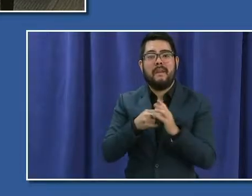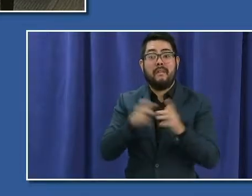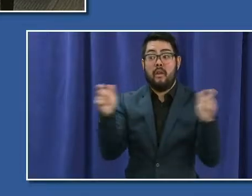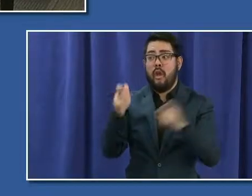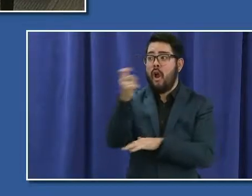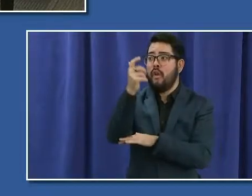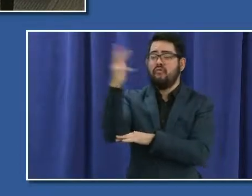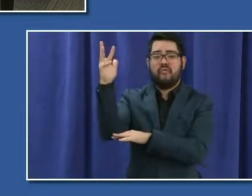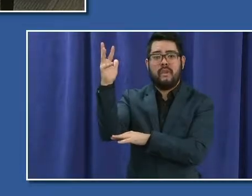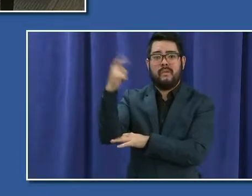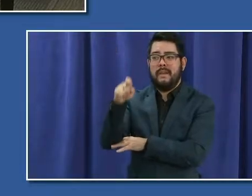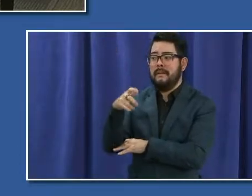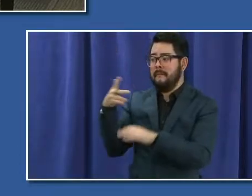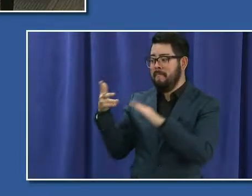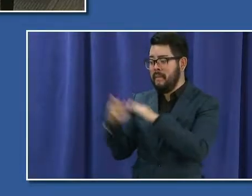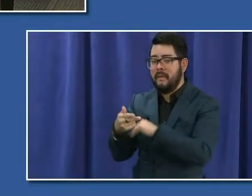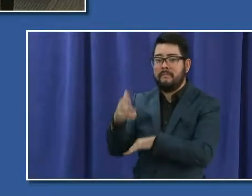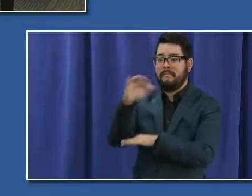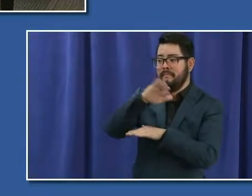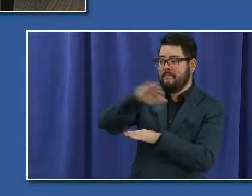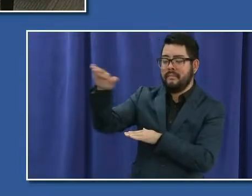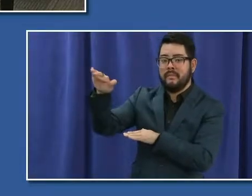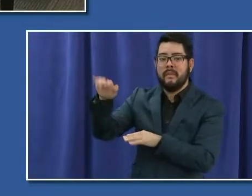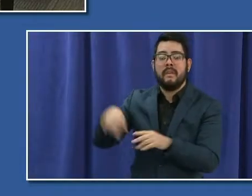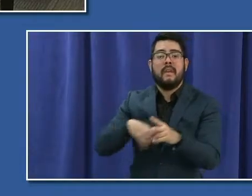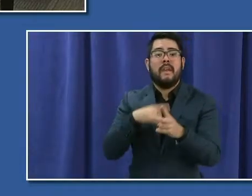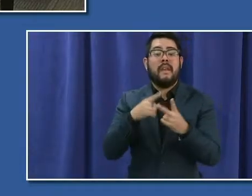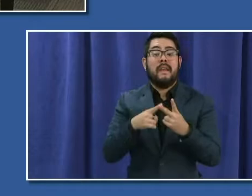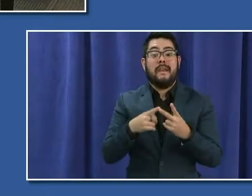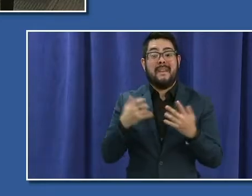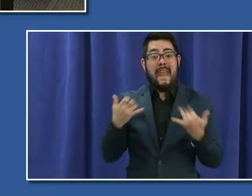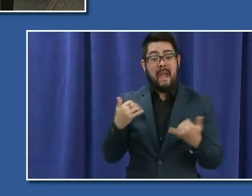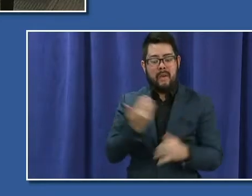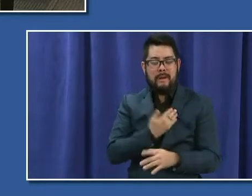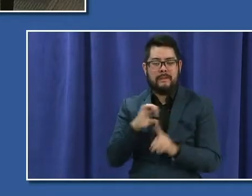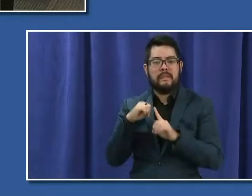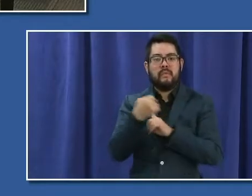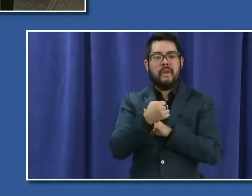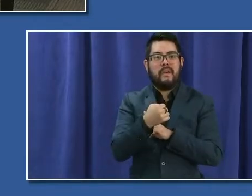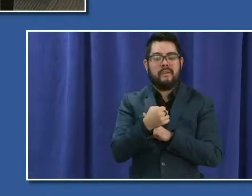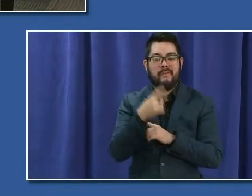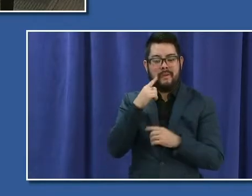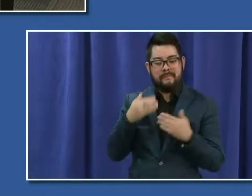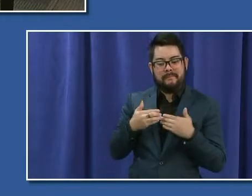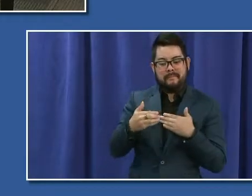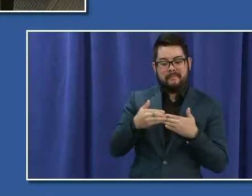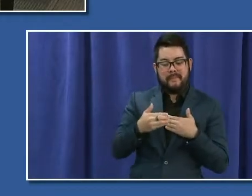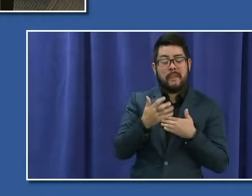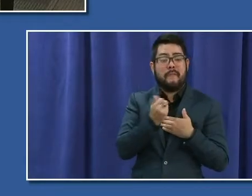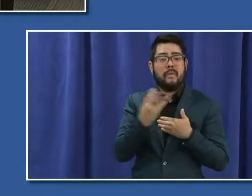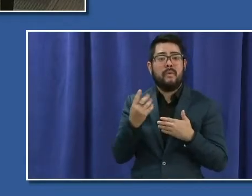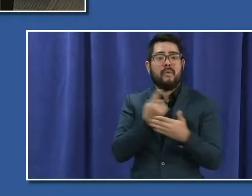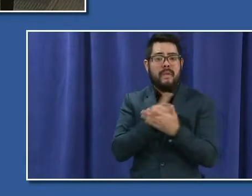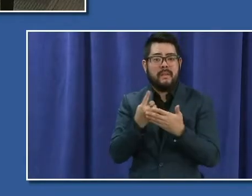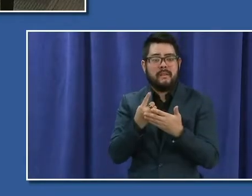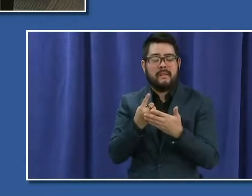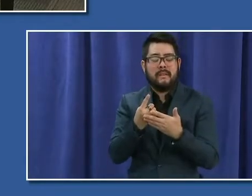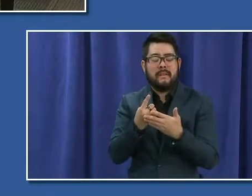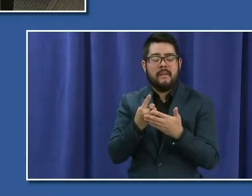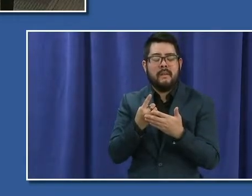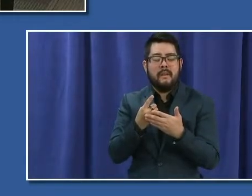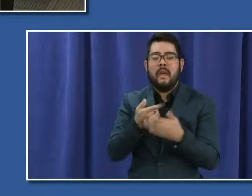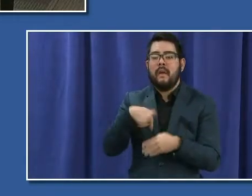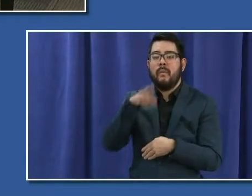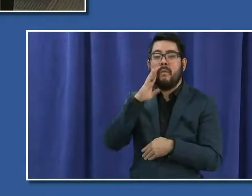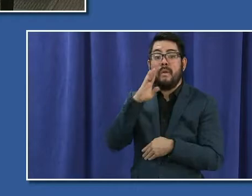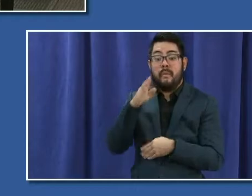down where needed, put them on the parkway. Now we're in the situation for the next few weeks where we'll be coming back to pick up the